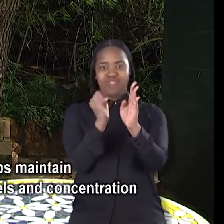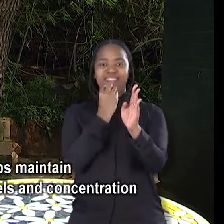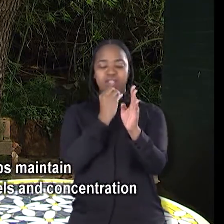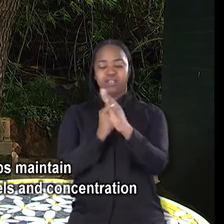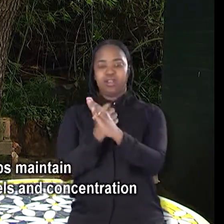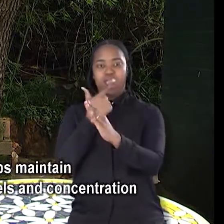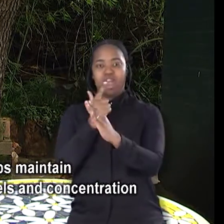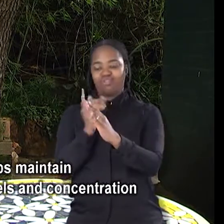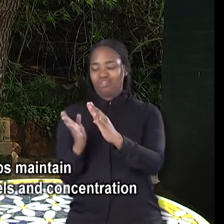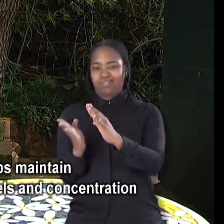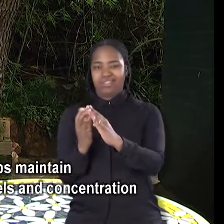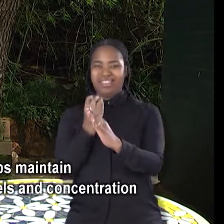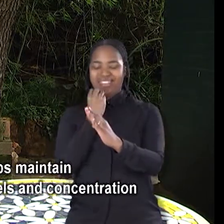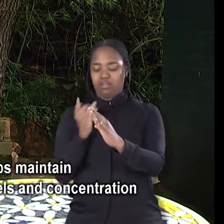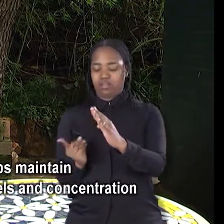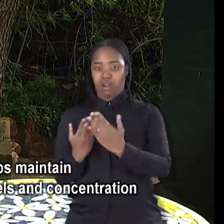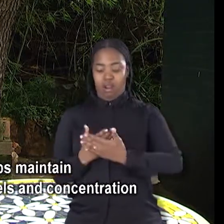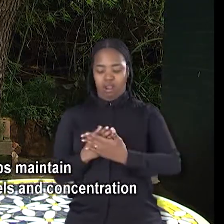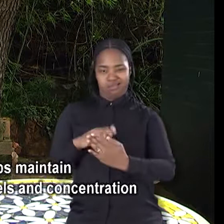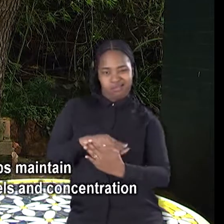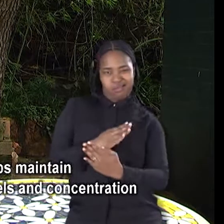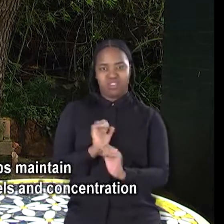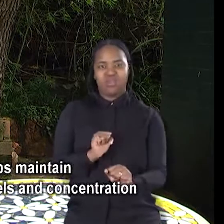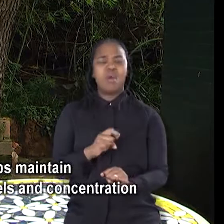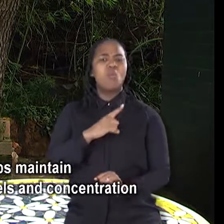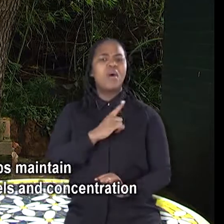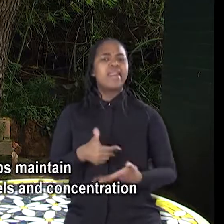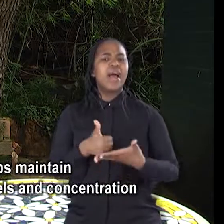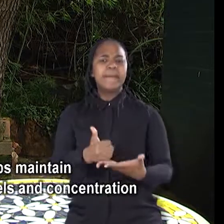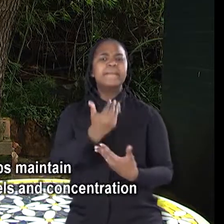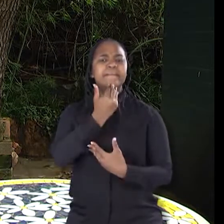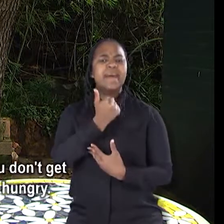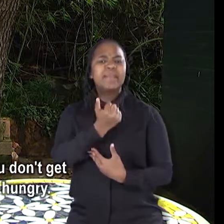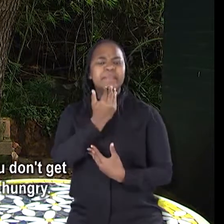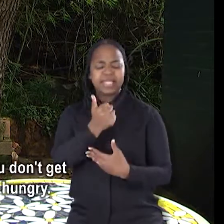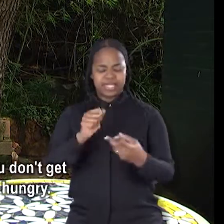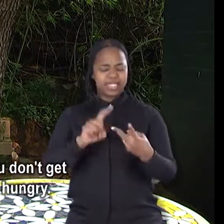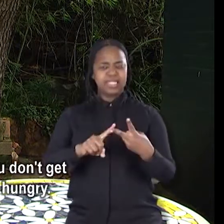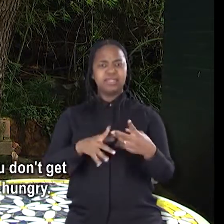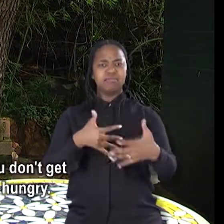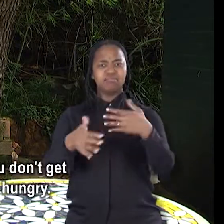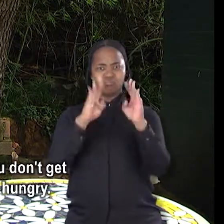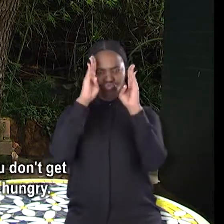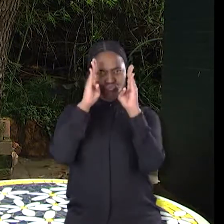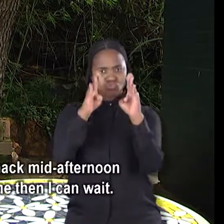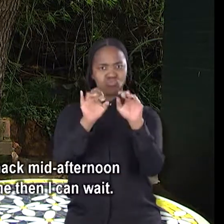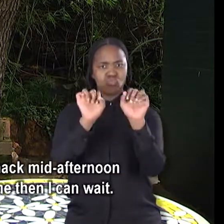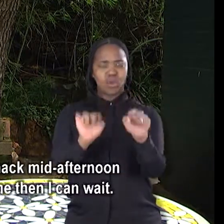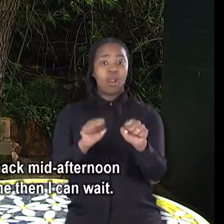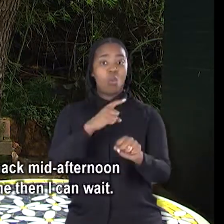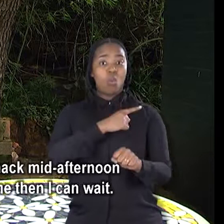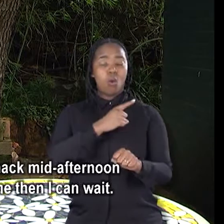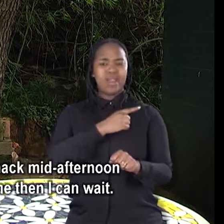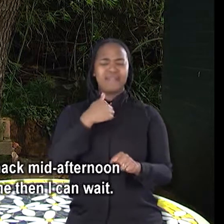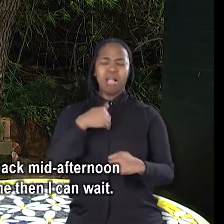your blood sugar levels It also just helps to maintain concentration So that you don't get so hungry So a